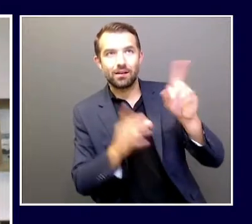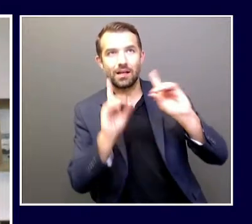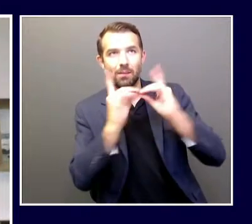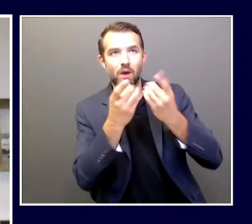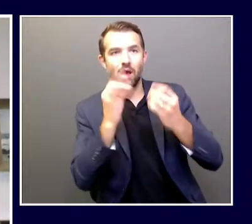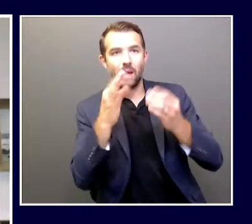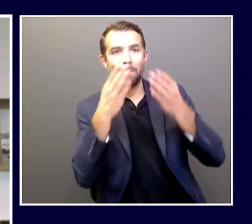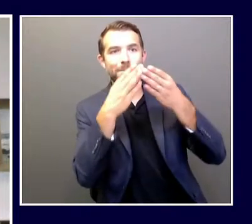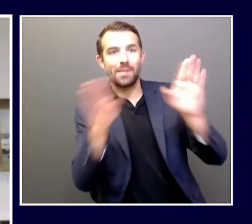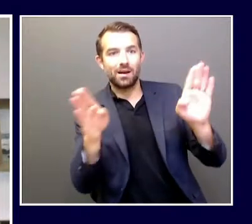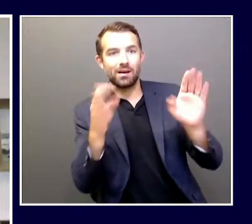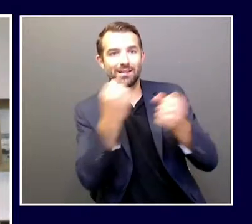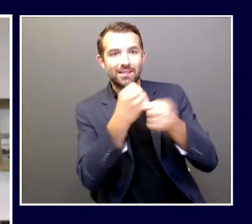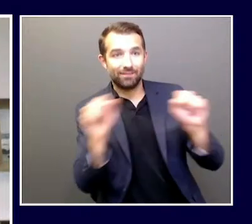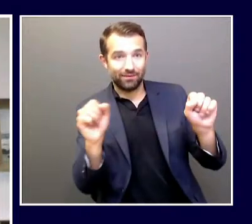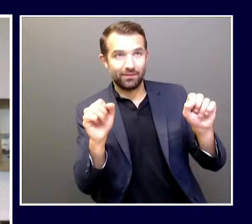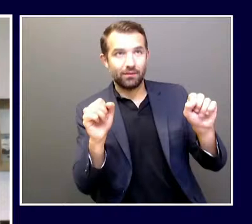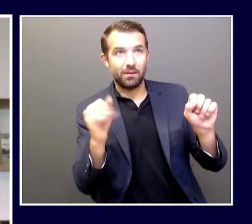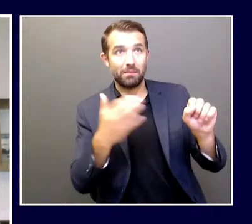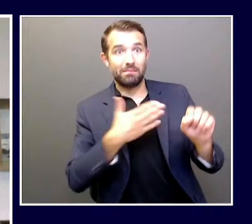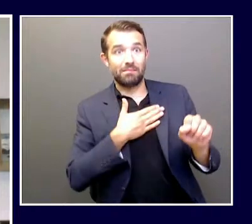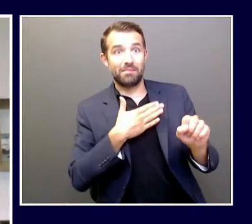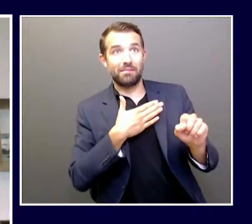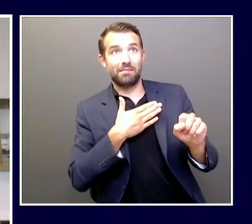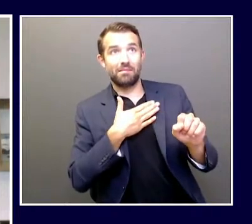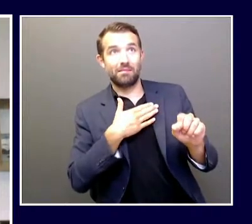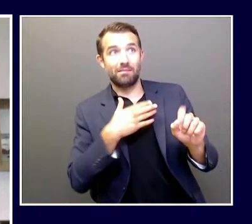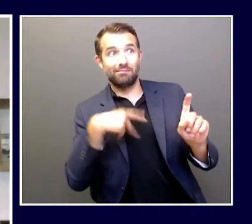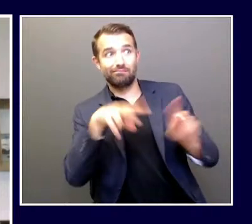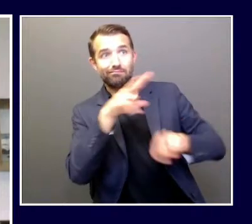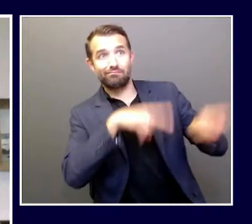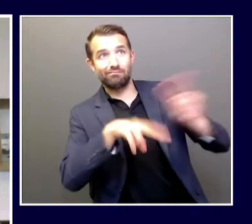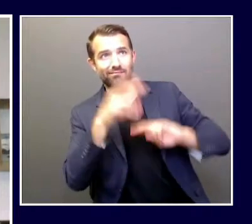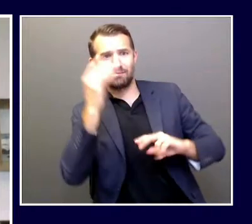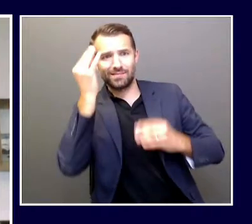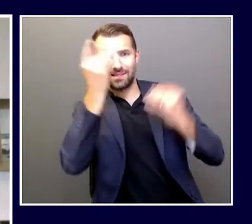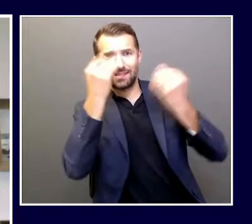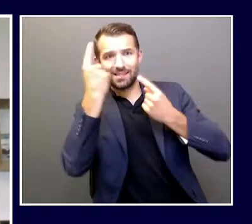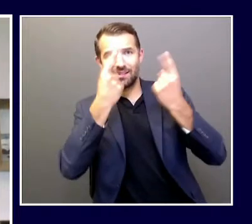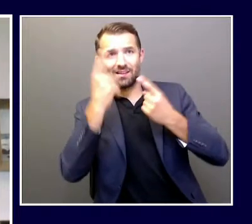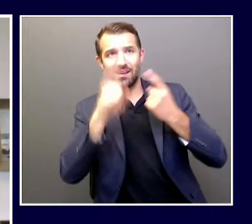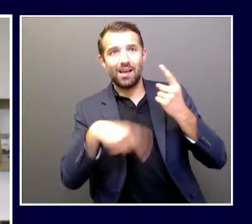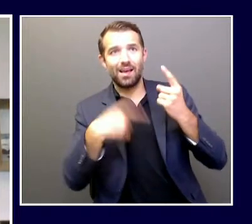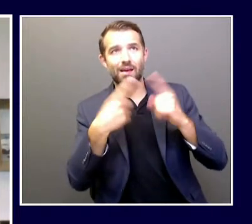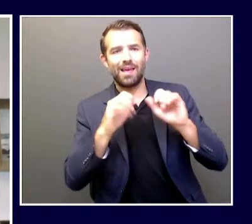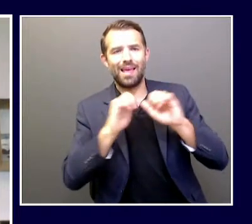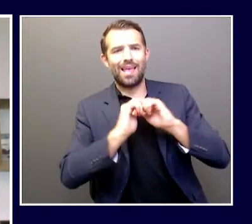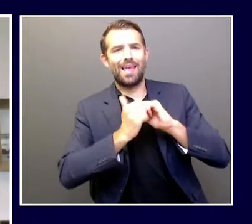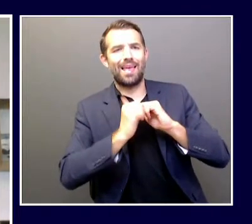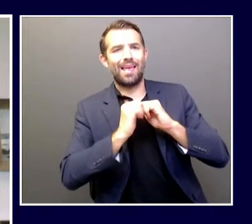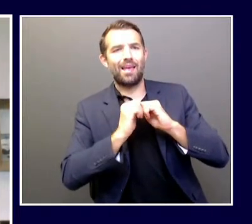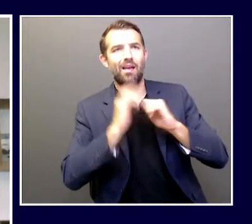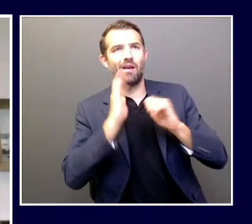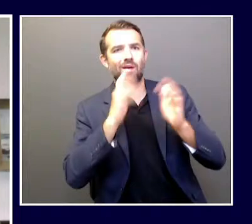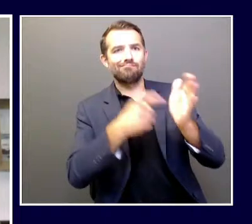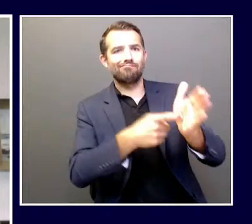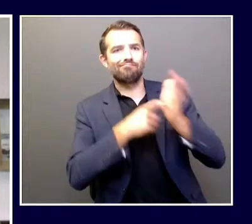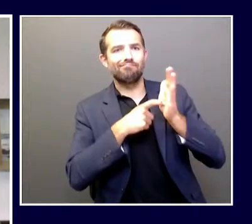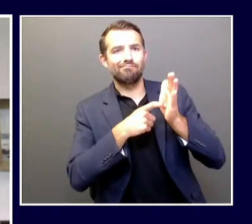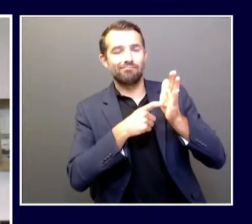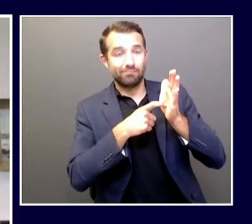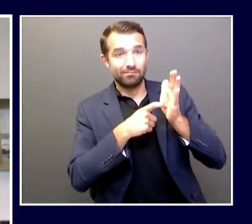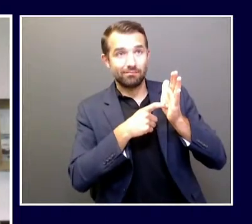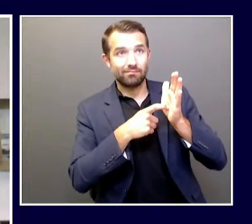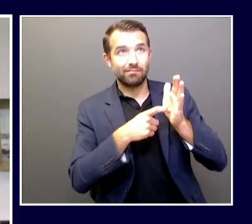or viewed the board's vote was around enforcement measures. Maine CDC, Maine DHHS's rule, the rule